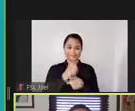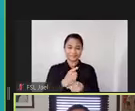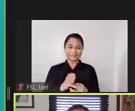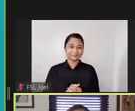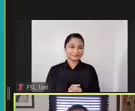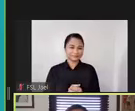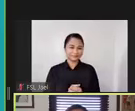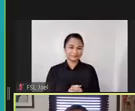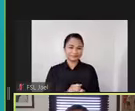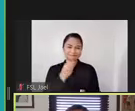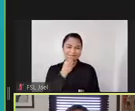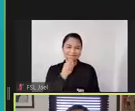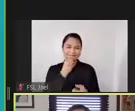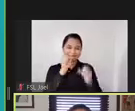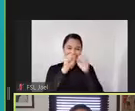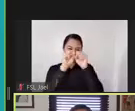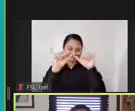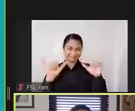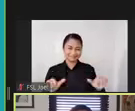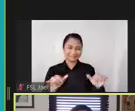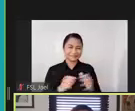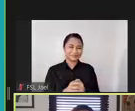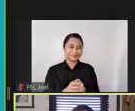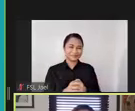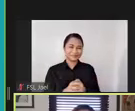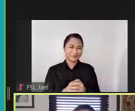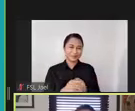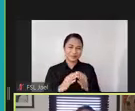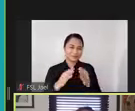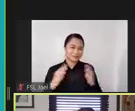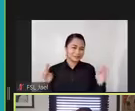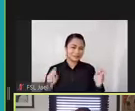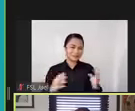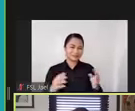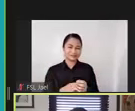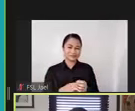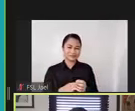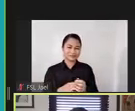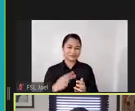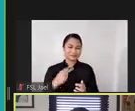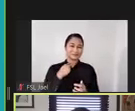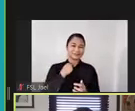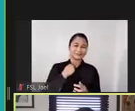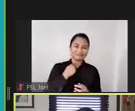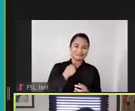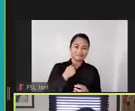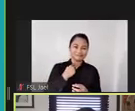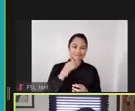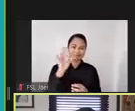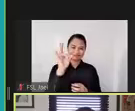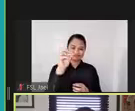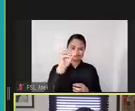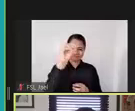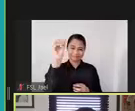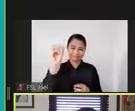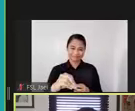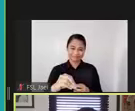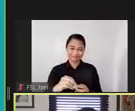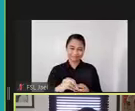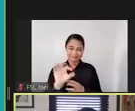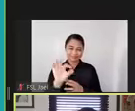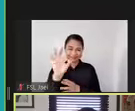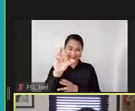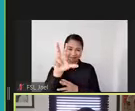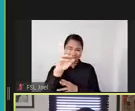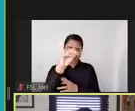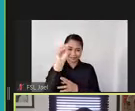of biodiversity loss, and 93% of all our fish stocks are being fished to their limits or beyond.